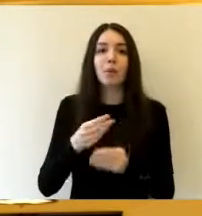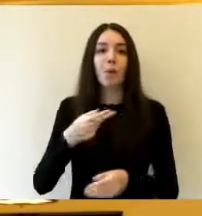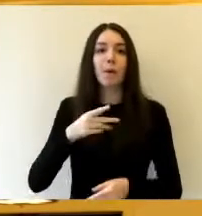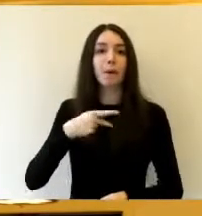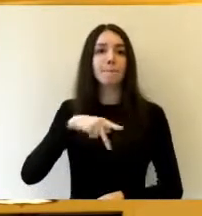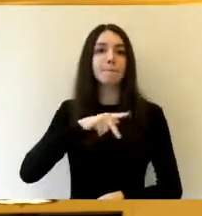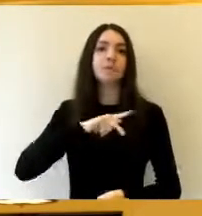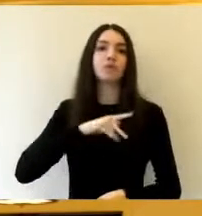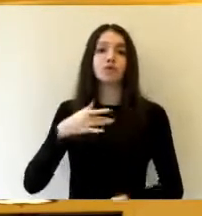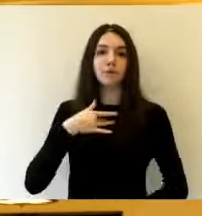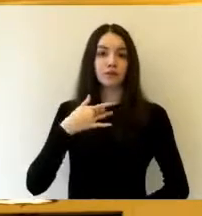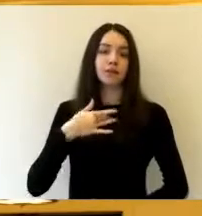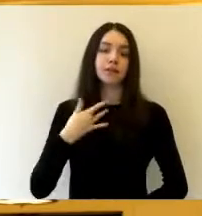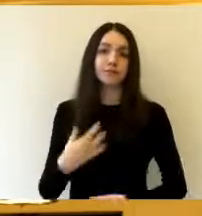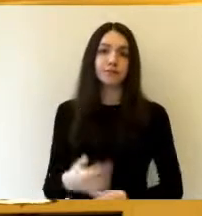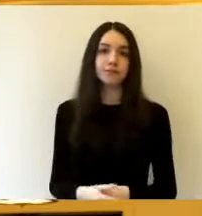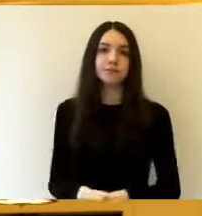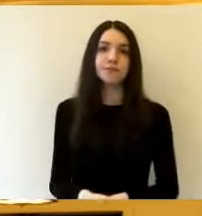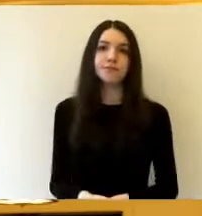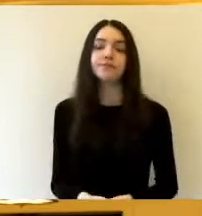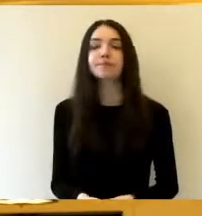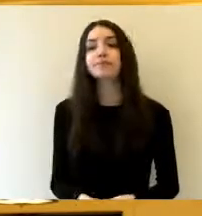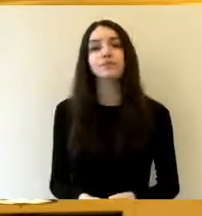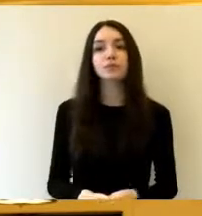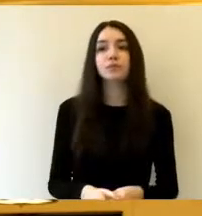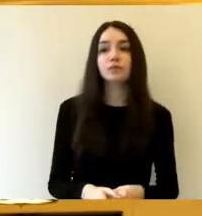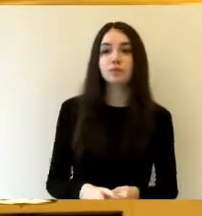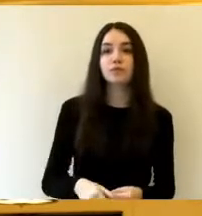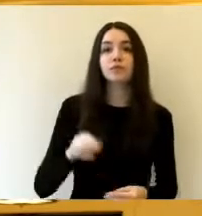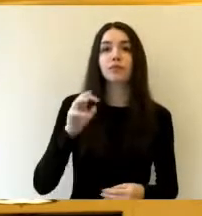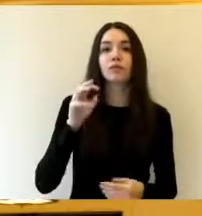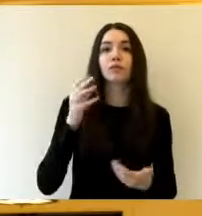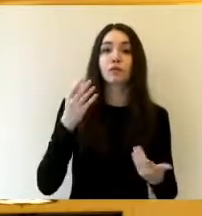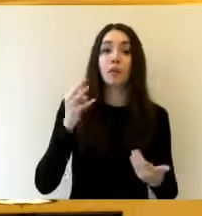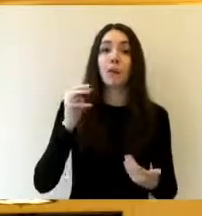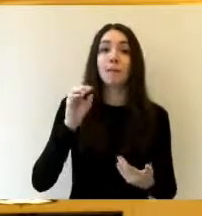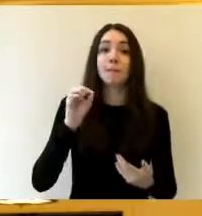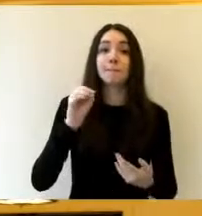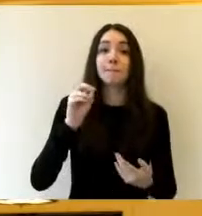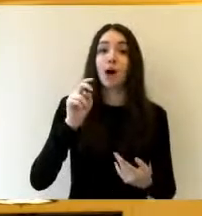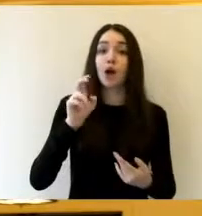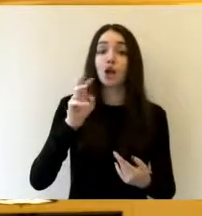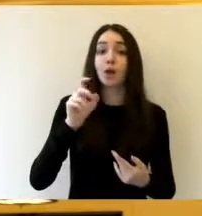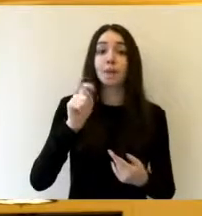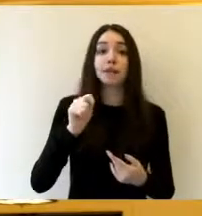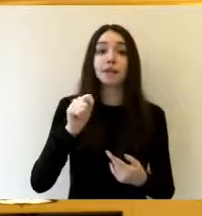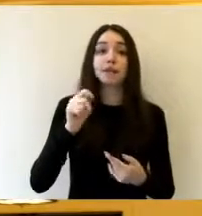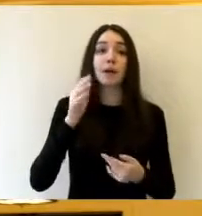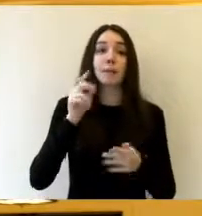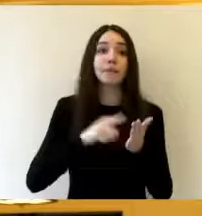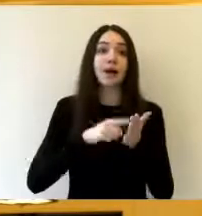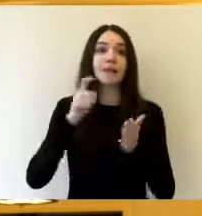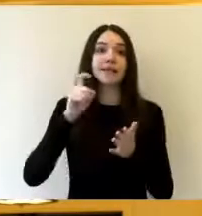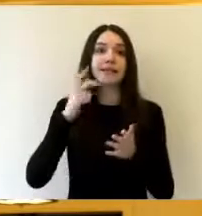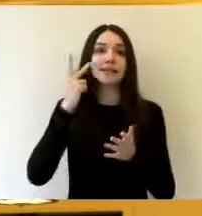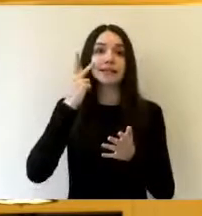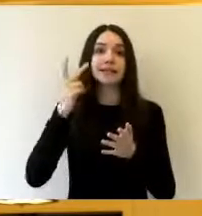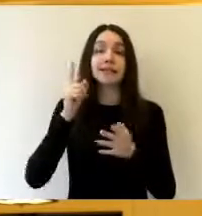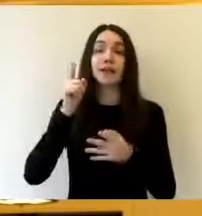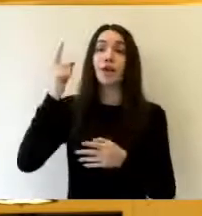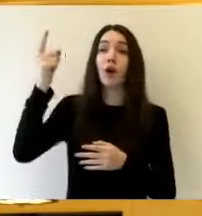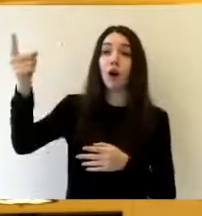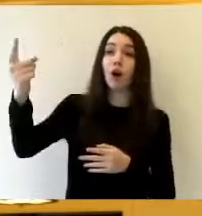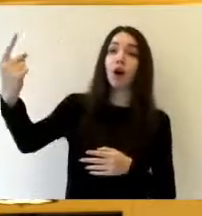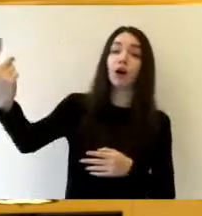Now, monuments, of course, sometimes they do need to be viewed afar, and that's okay. A couple years ago, I was invited by Nick